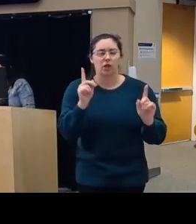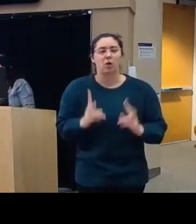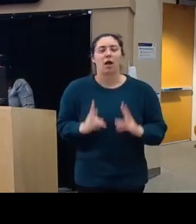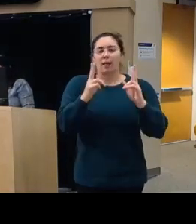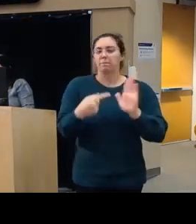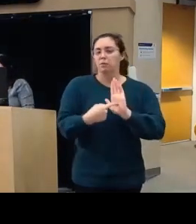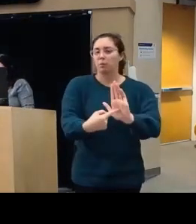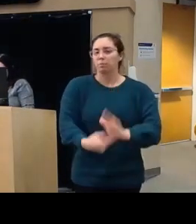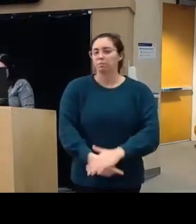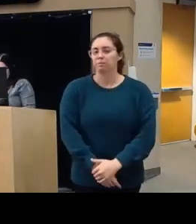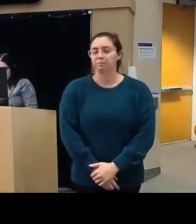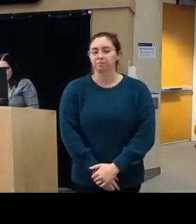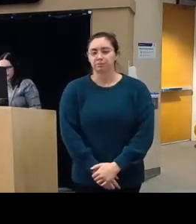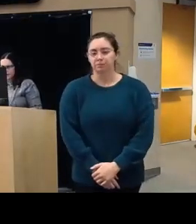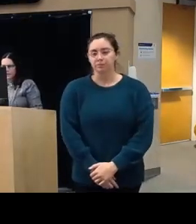clip.